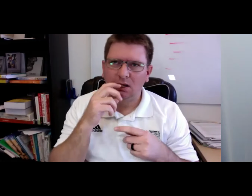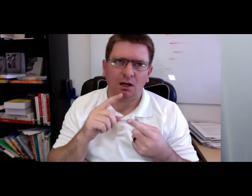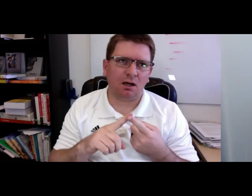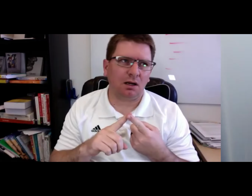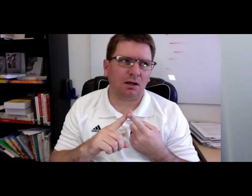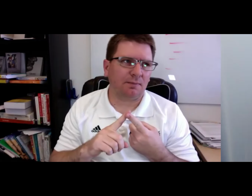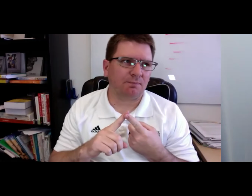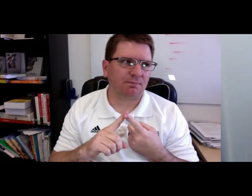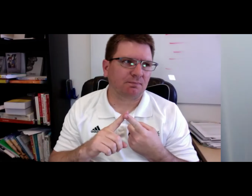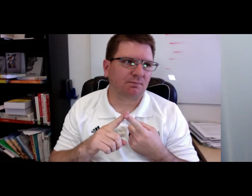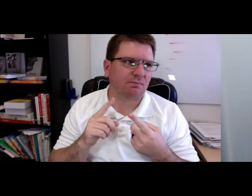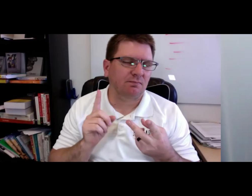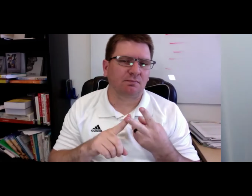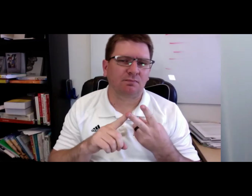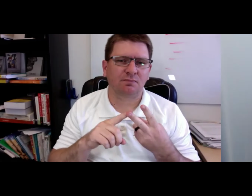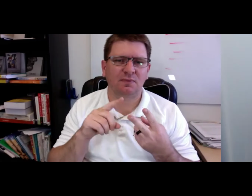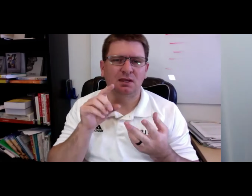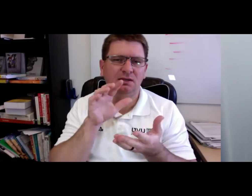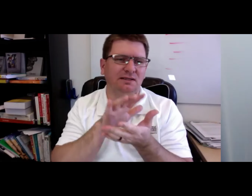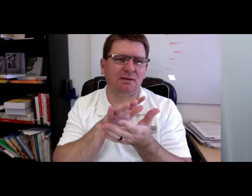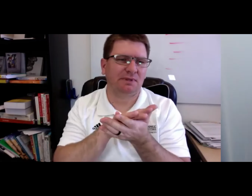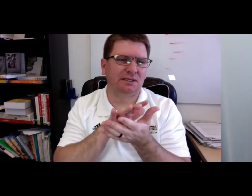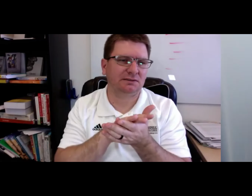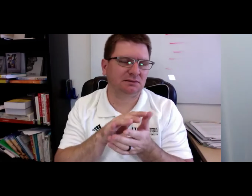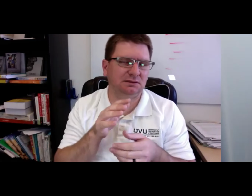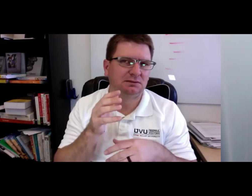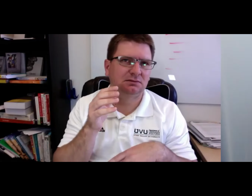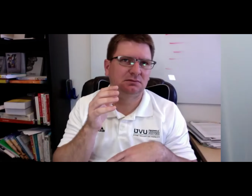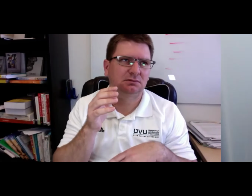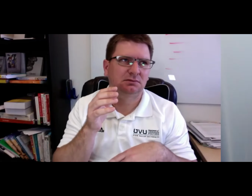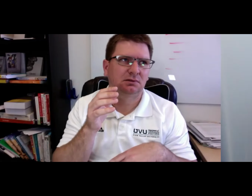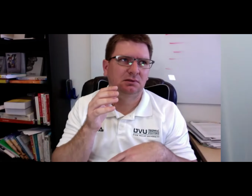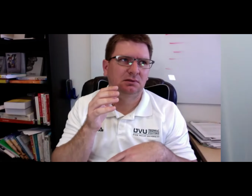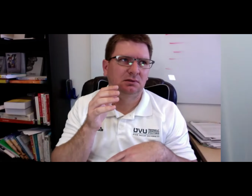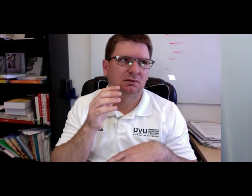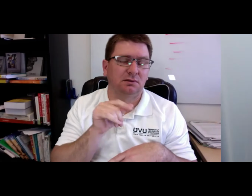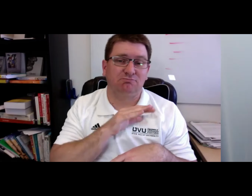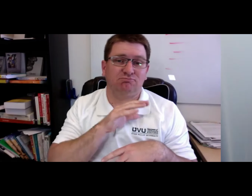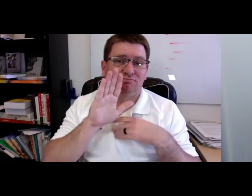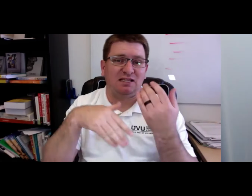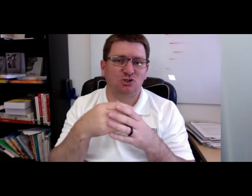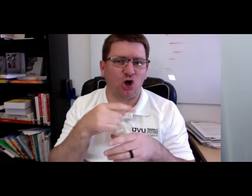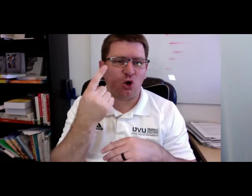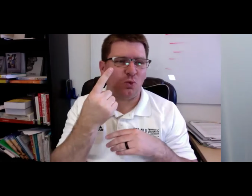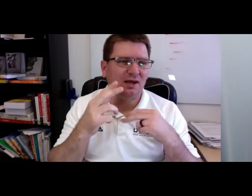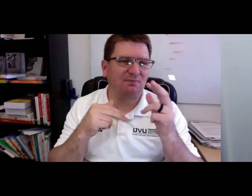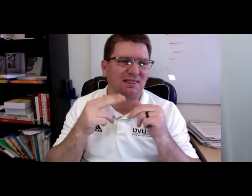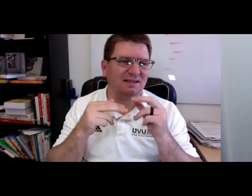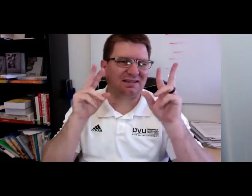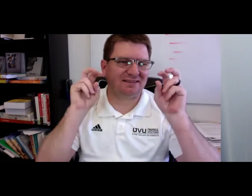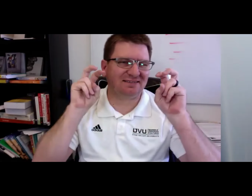would definitely be able to find a place to live even without us having dorms. There is